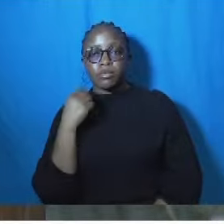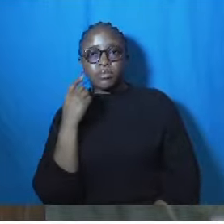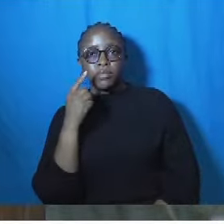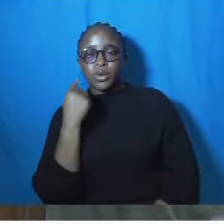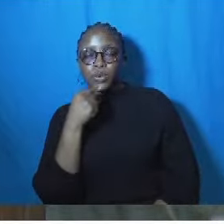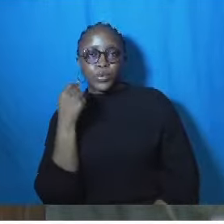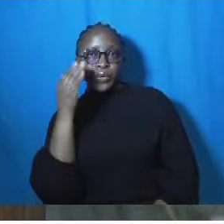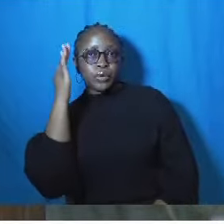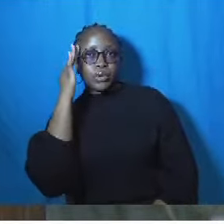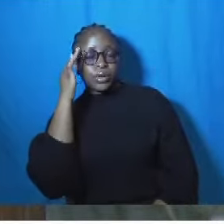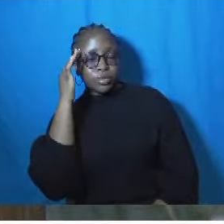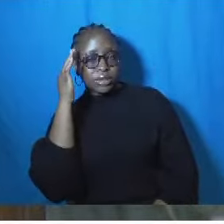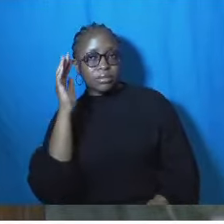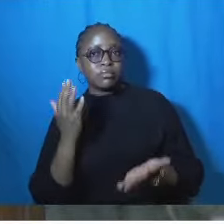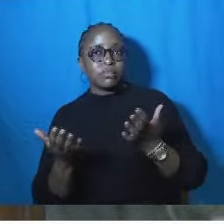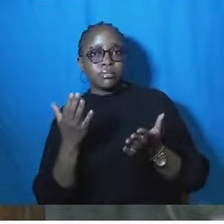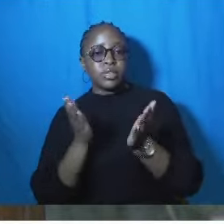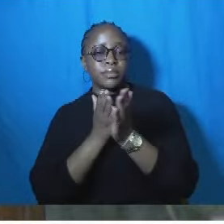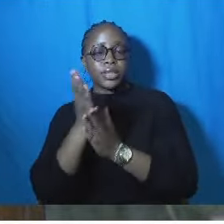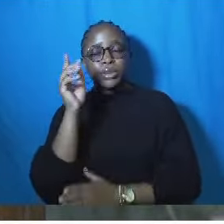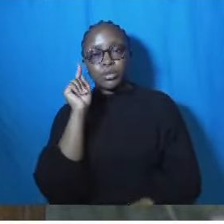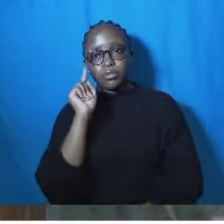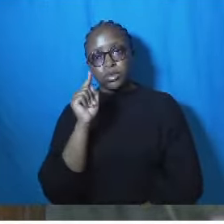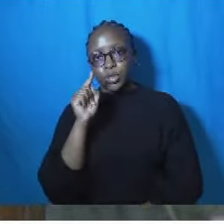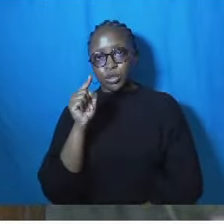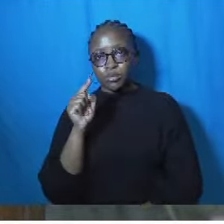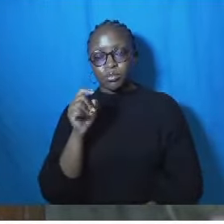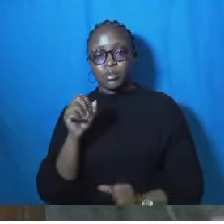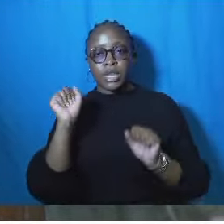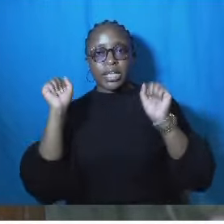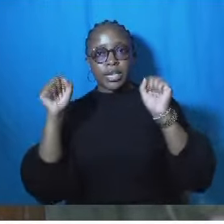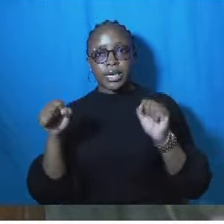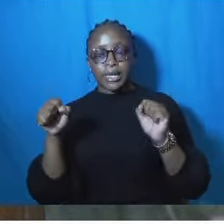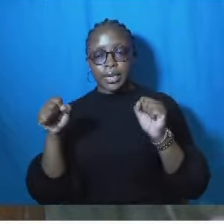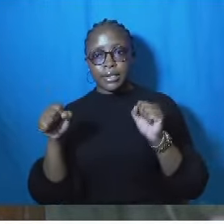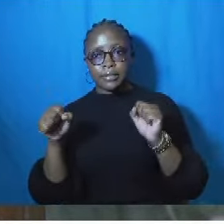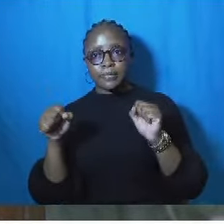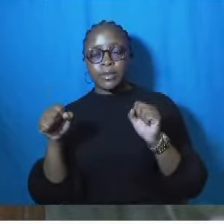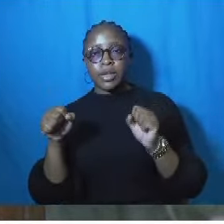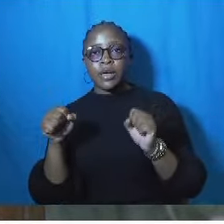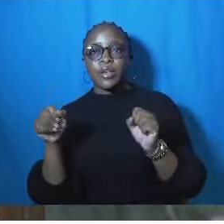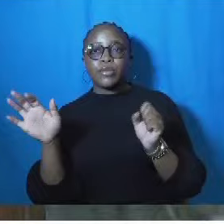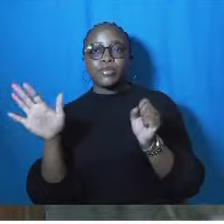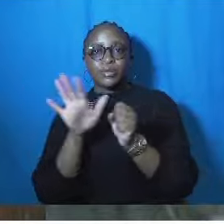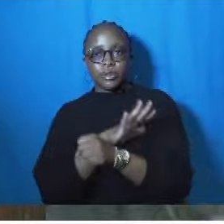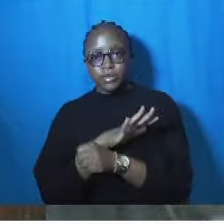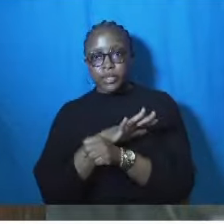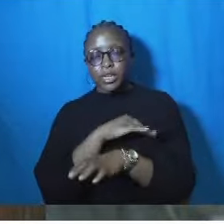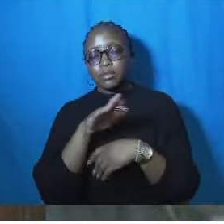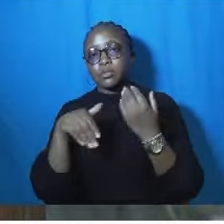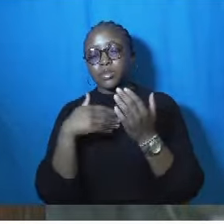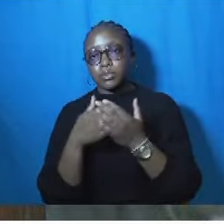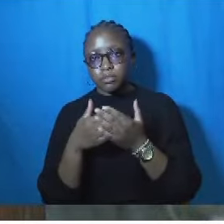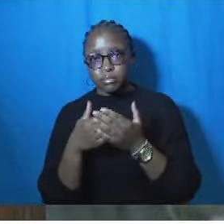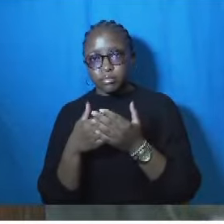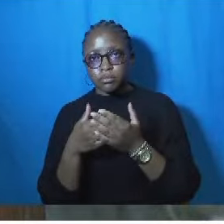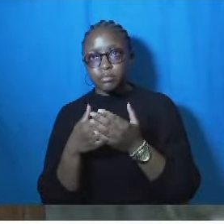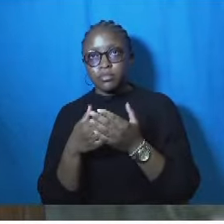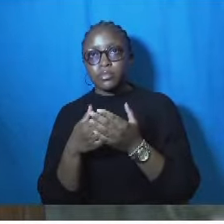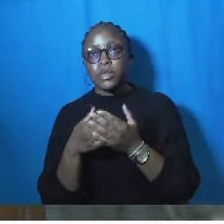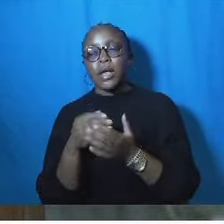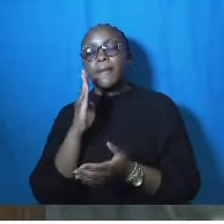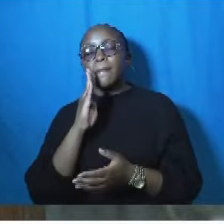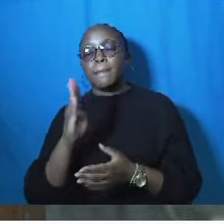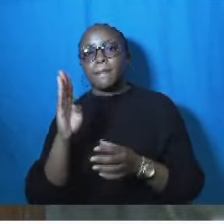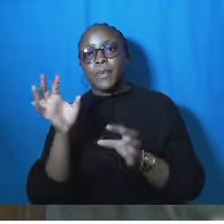Through you, they may just fulfill their potential. So bear with them. Be united together with